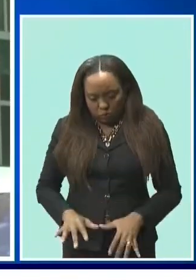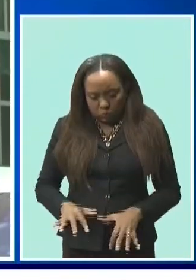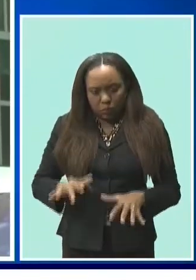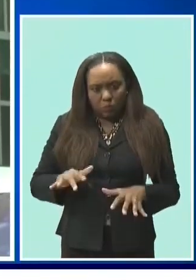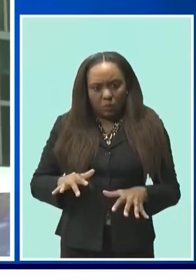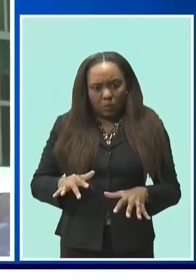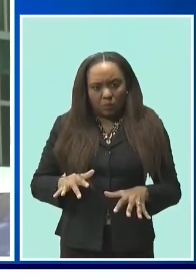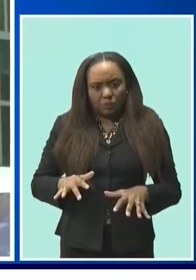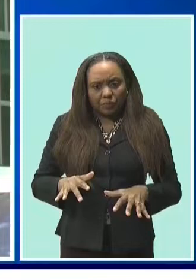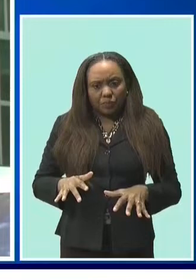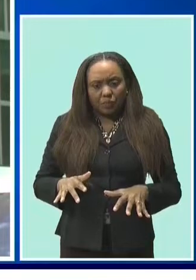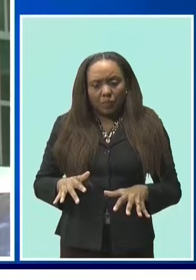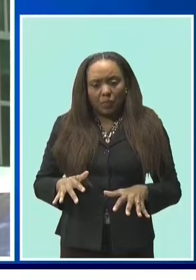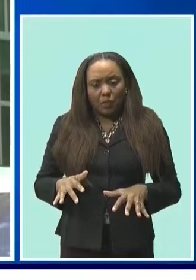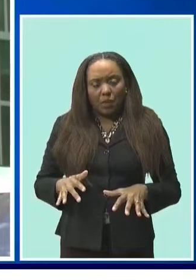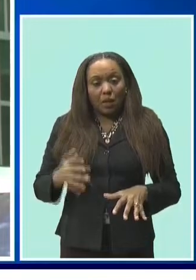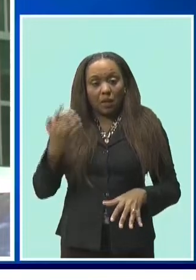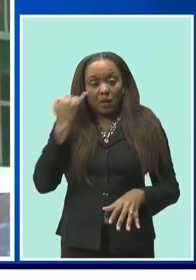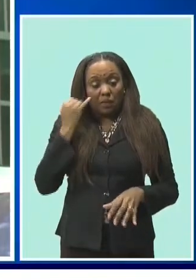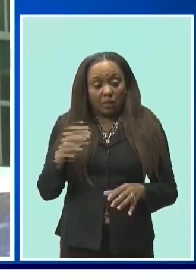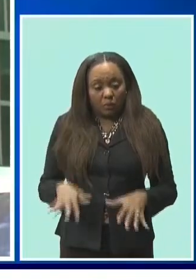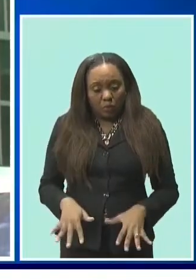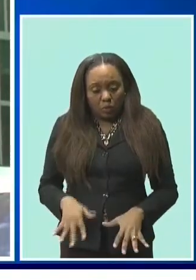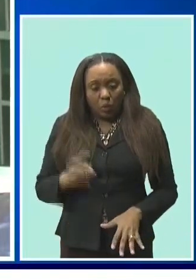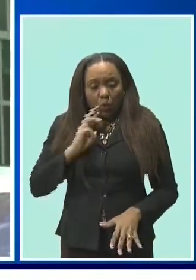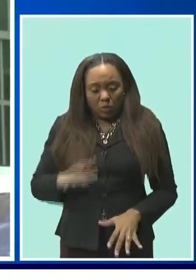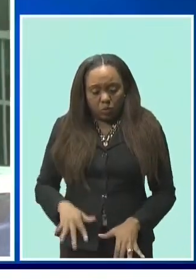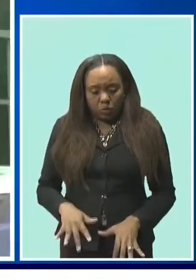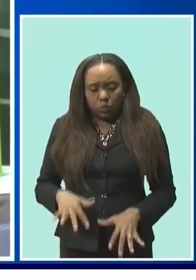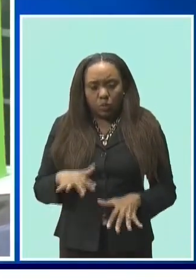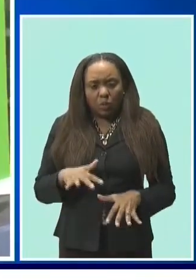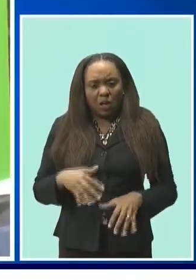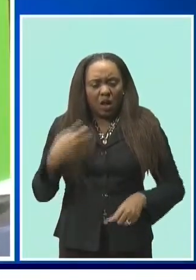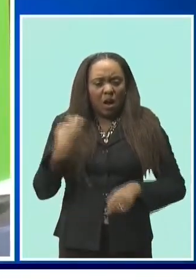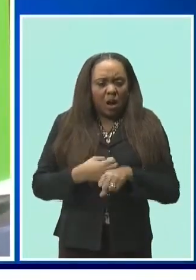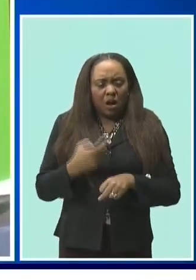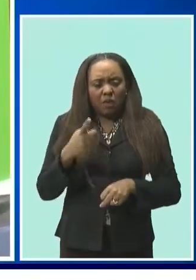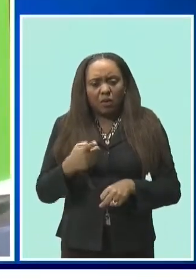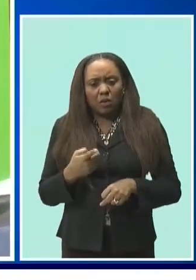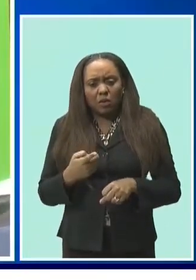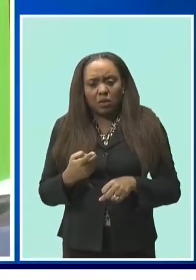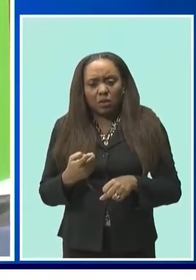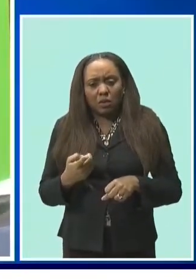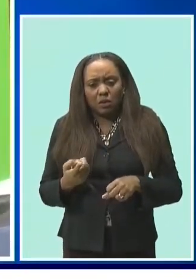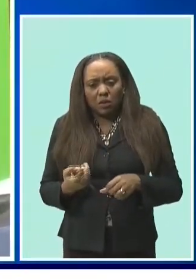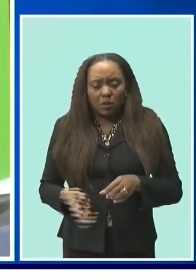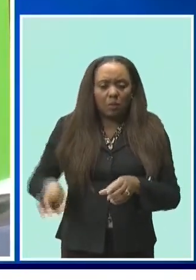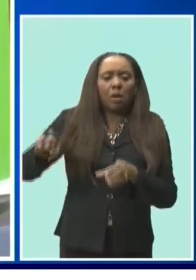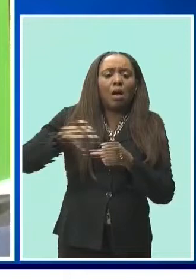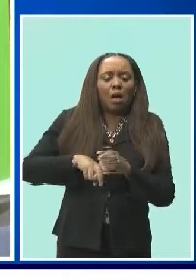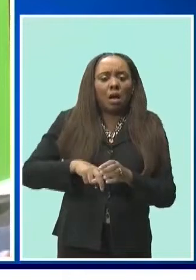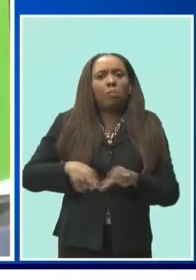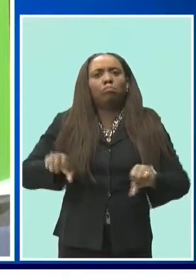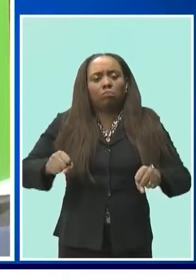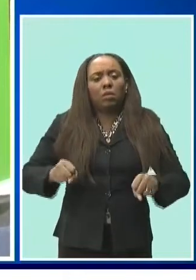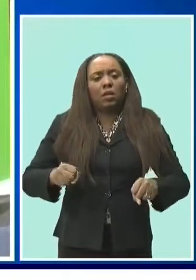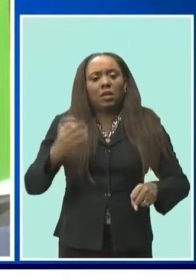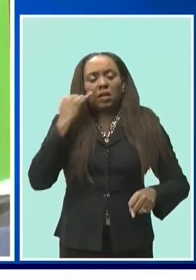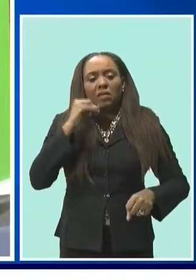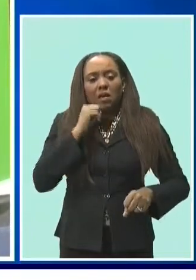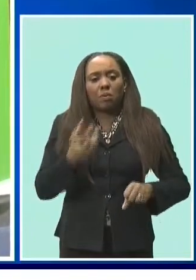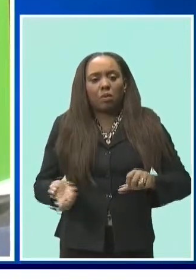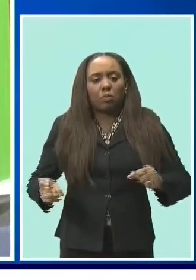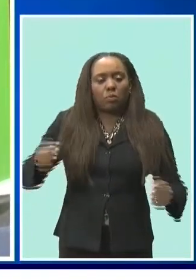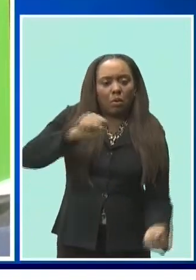get the jet ski over and it takes water in, it will be difficult for you to mount the jet ski, because with water in the jet ski you're mounting, it will keep flipping over all the time.